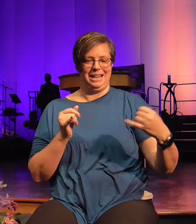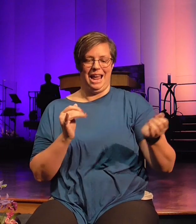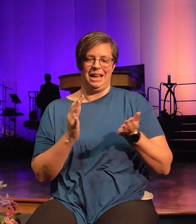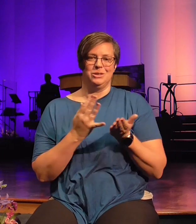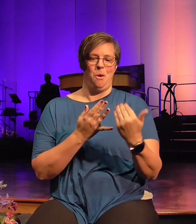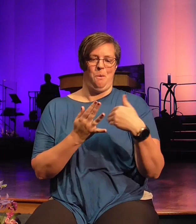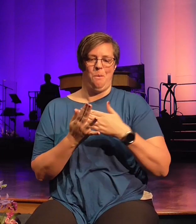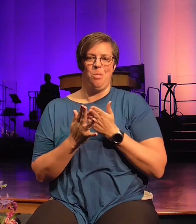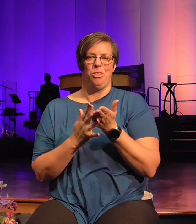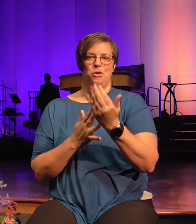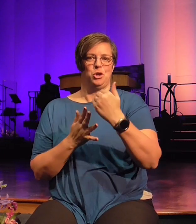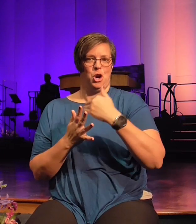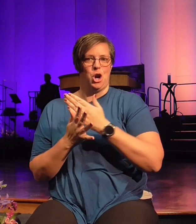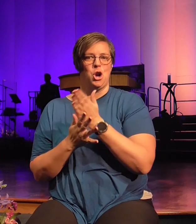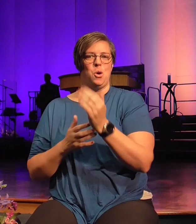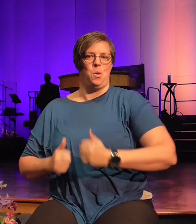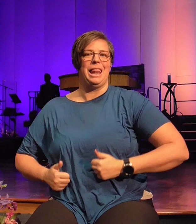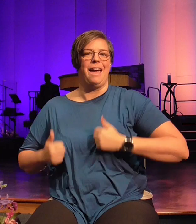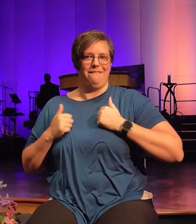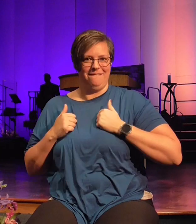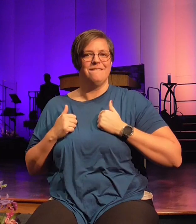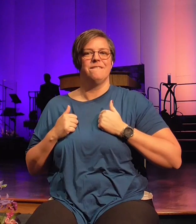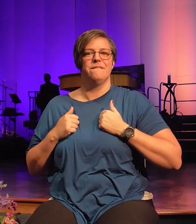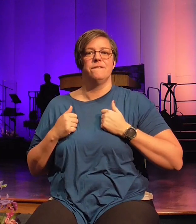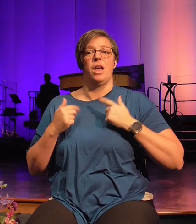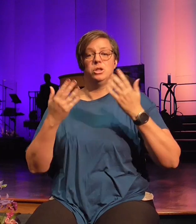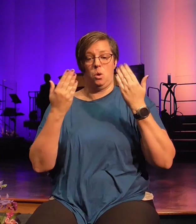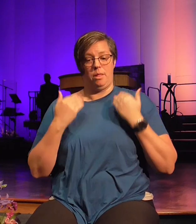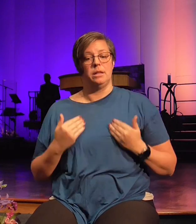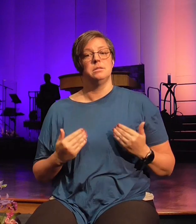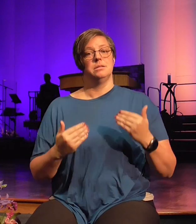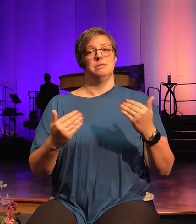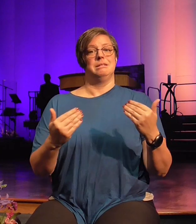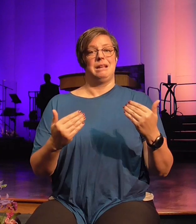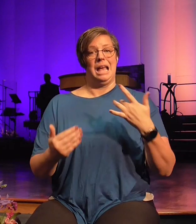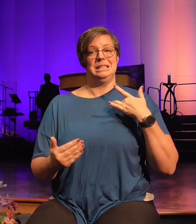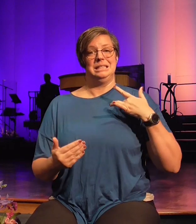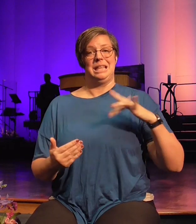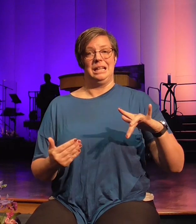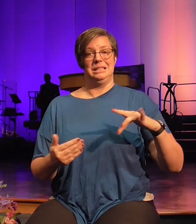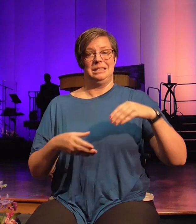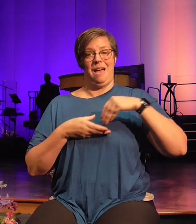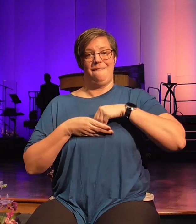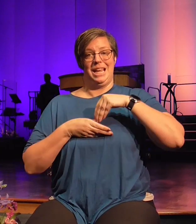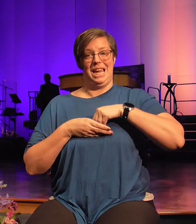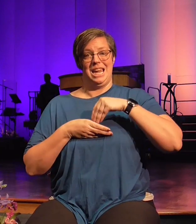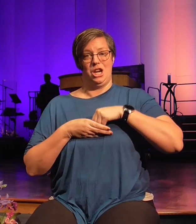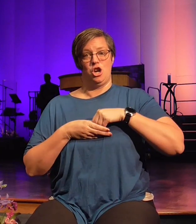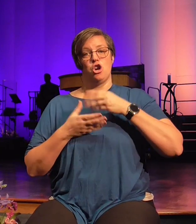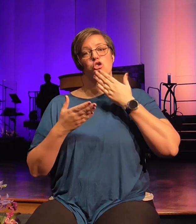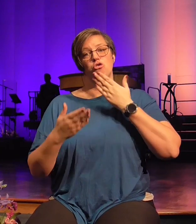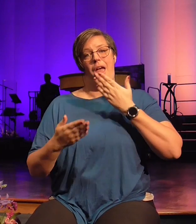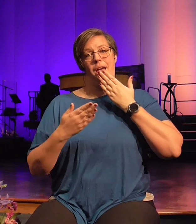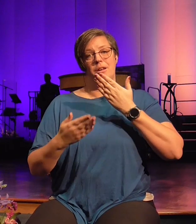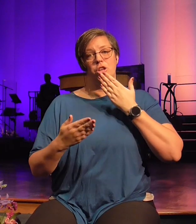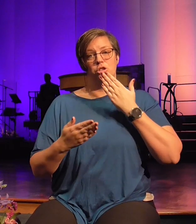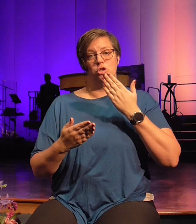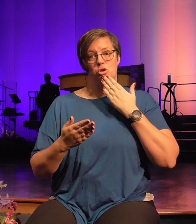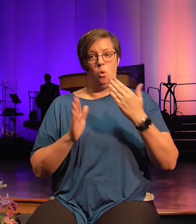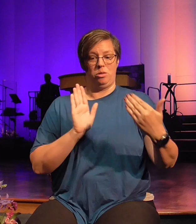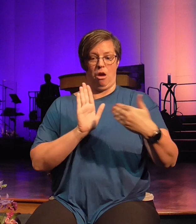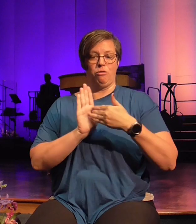life. So let us just move now with a sense of inner gratitude, reflecting forward as